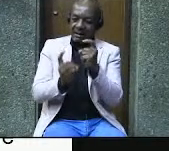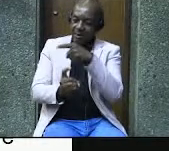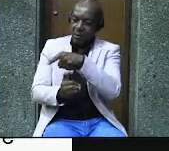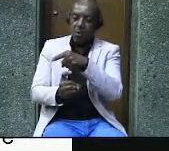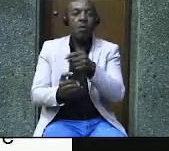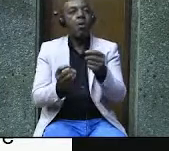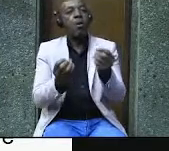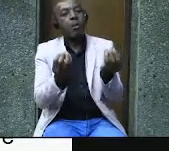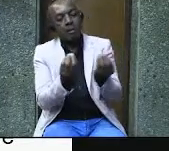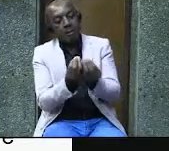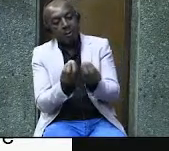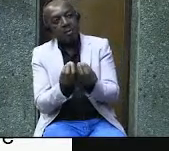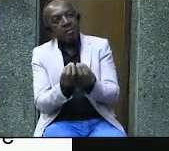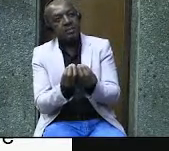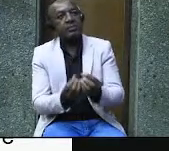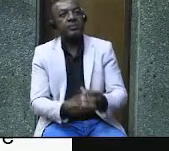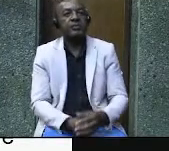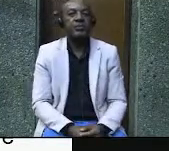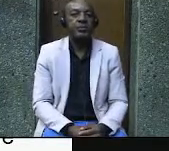expropriated.